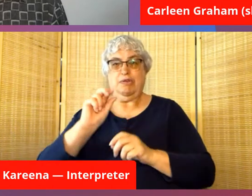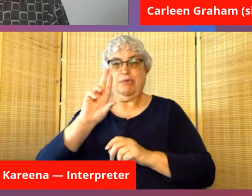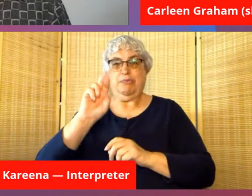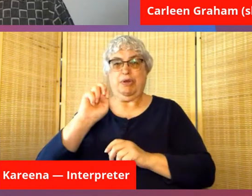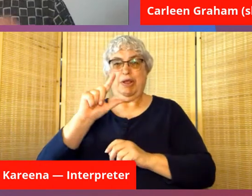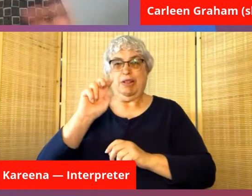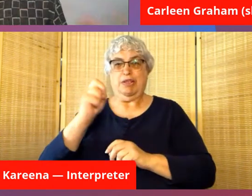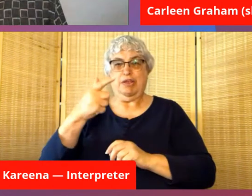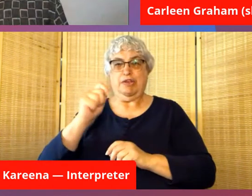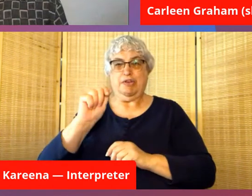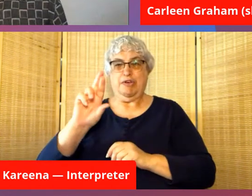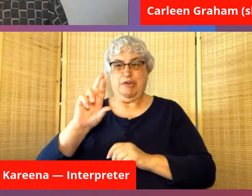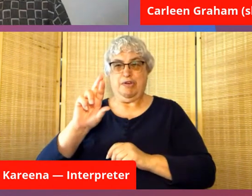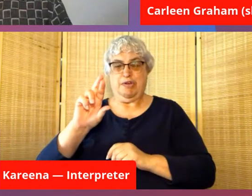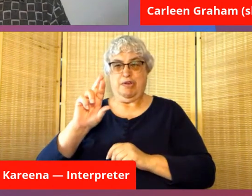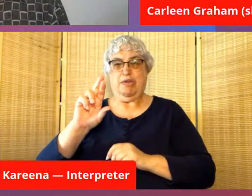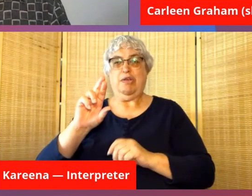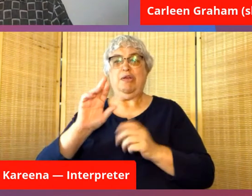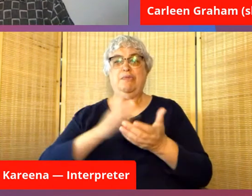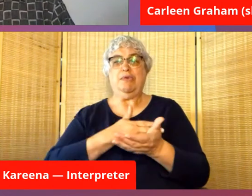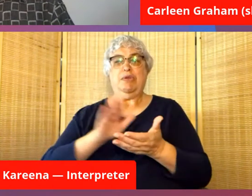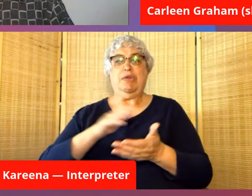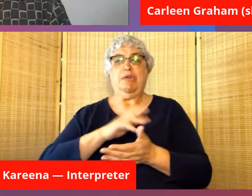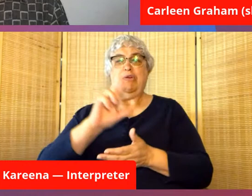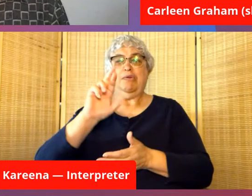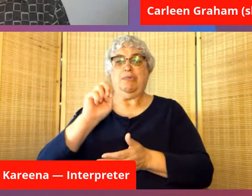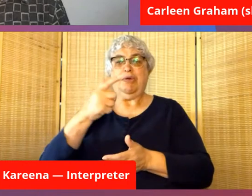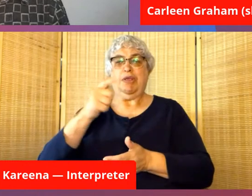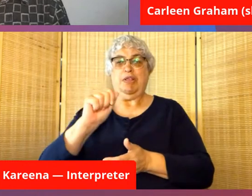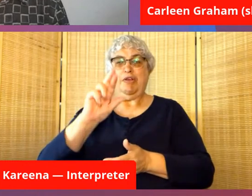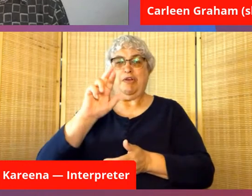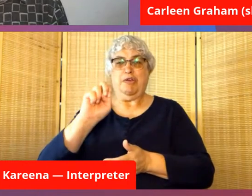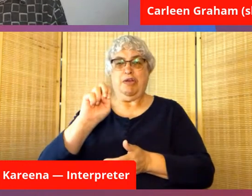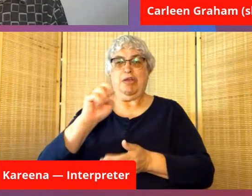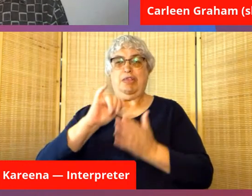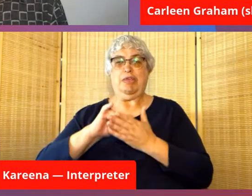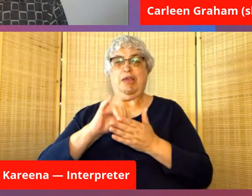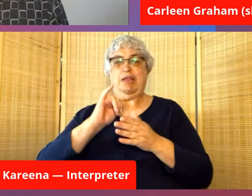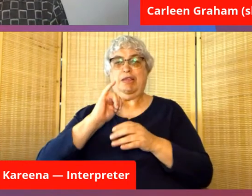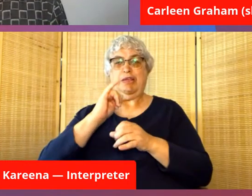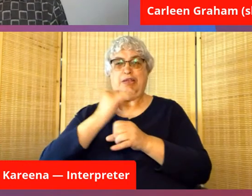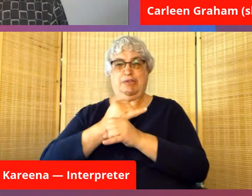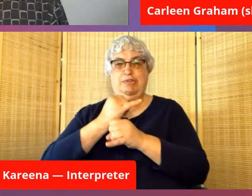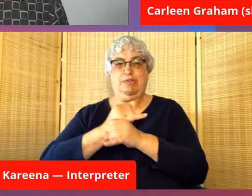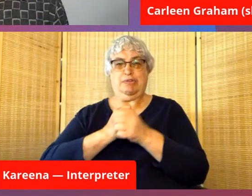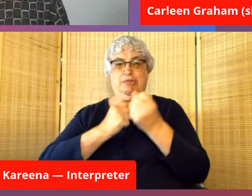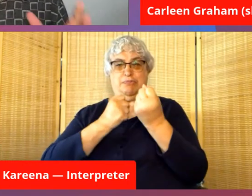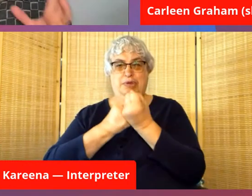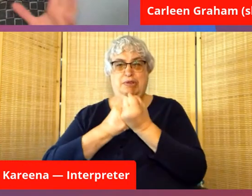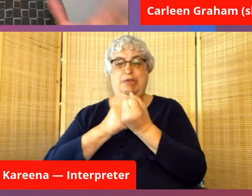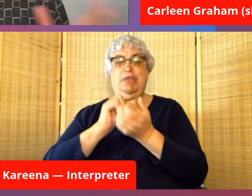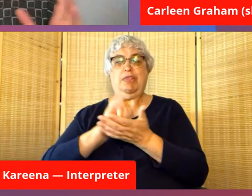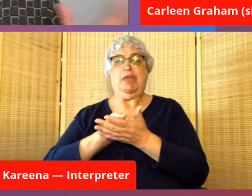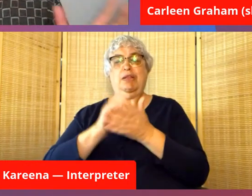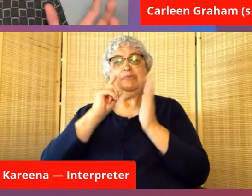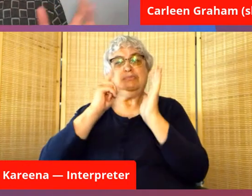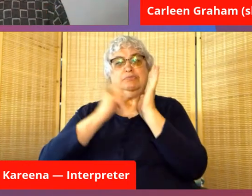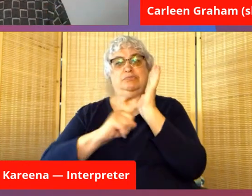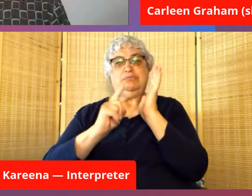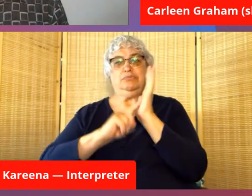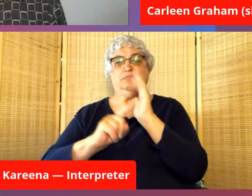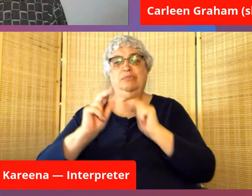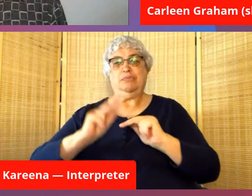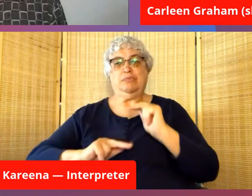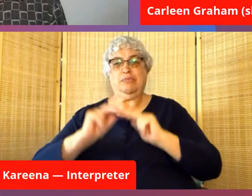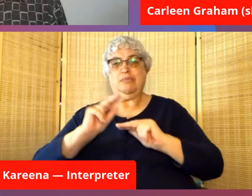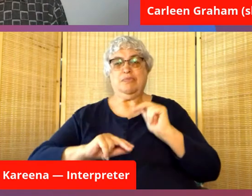is part of a wider series called Religare that the Institute has sponsored. That explores some of the essential building